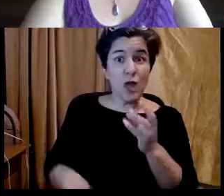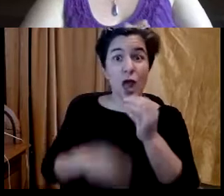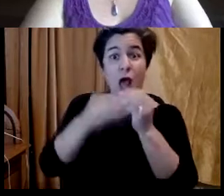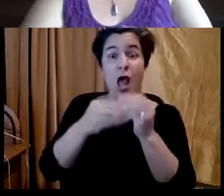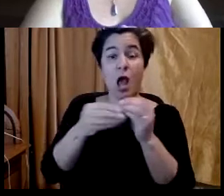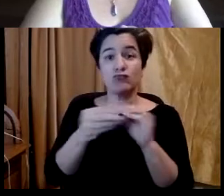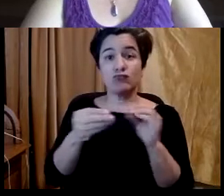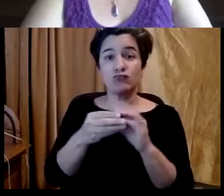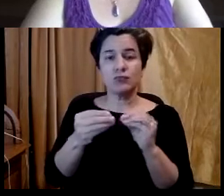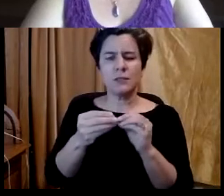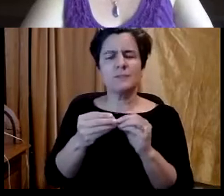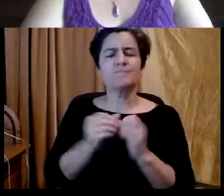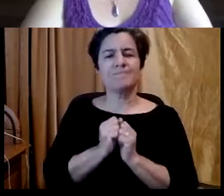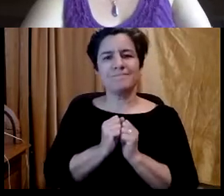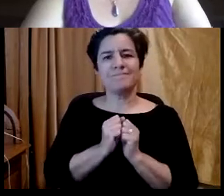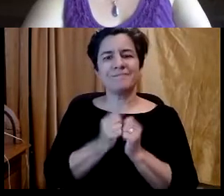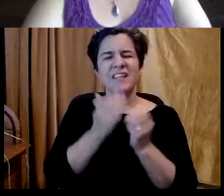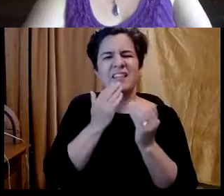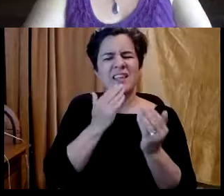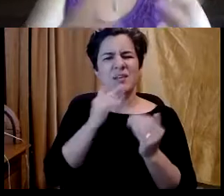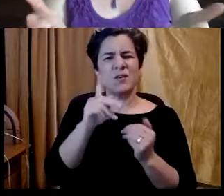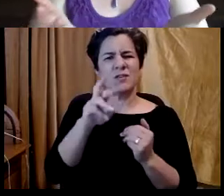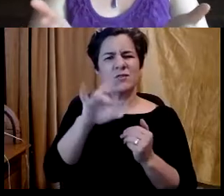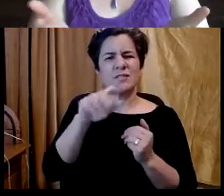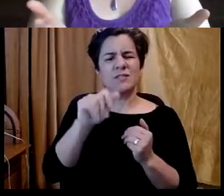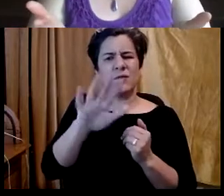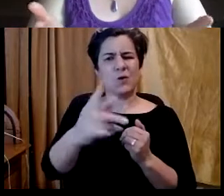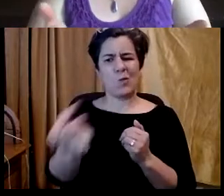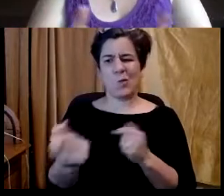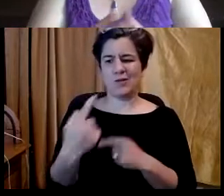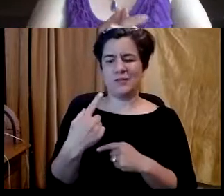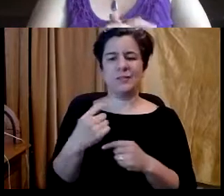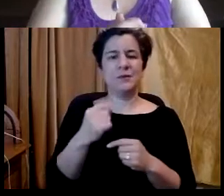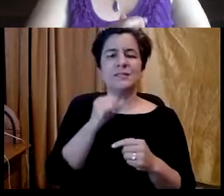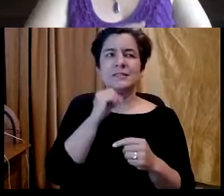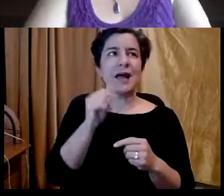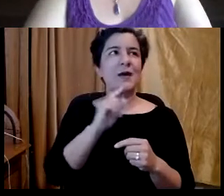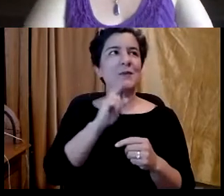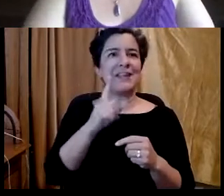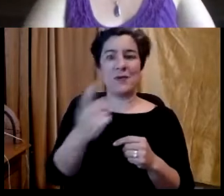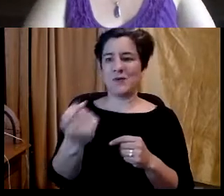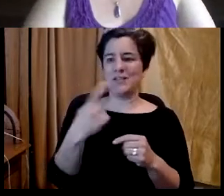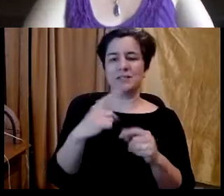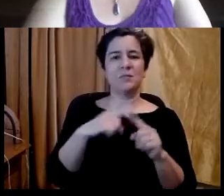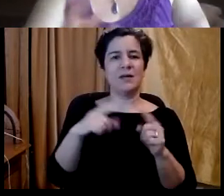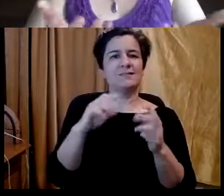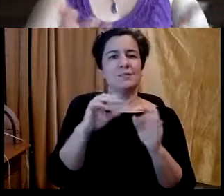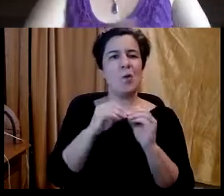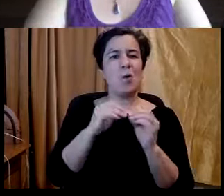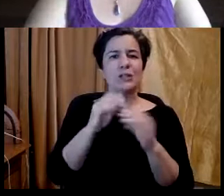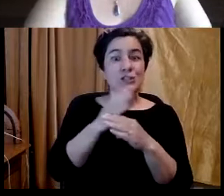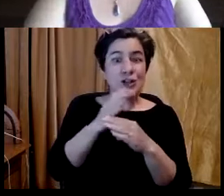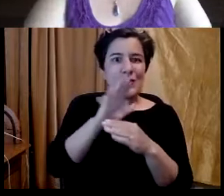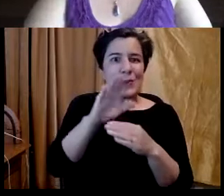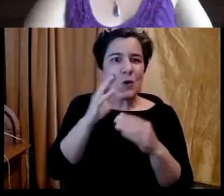Great. Thank you so much, Christina, for your question. And I know it wasn't as worded quite like a question. And I think you did a great job of presenting